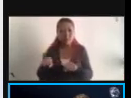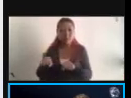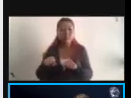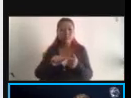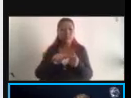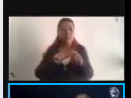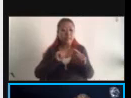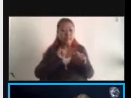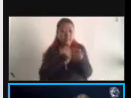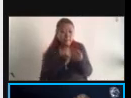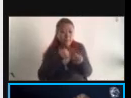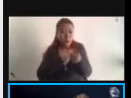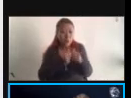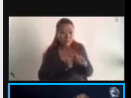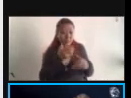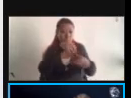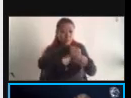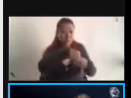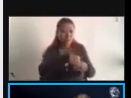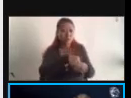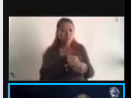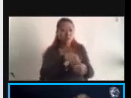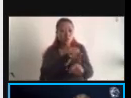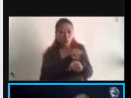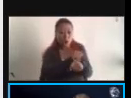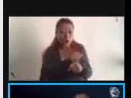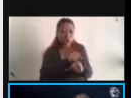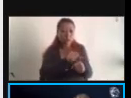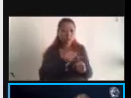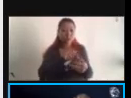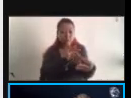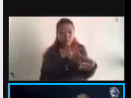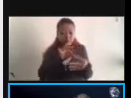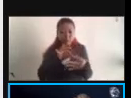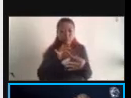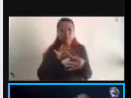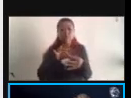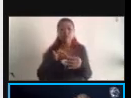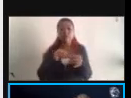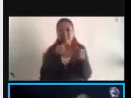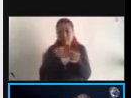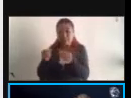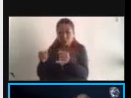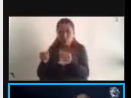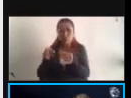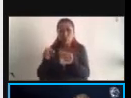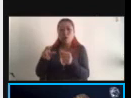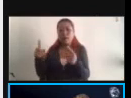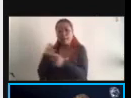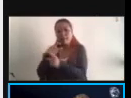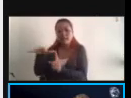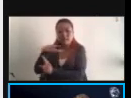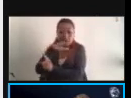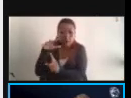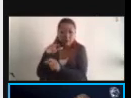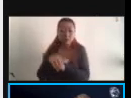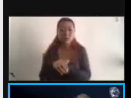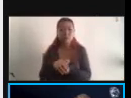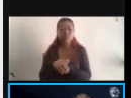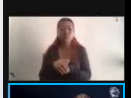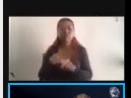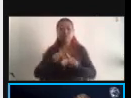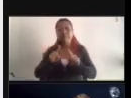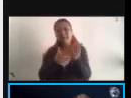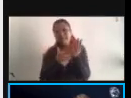as was just discussed, as individuals within complex environments, and with